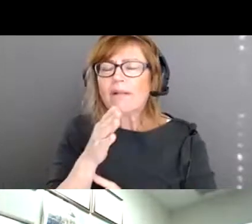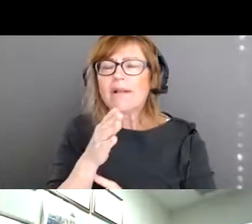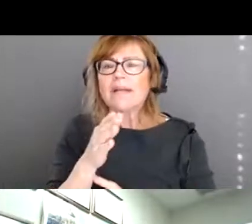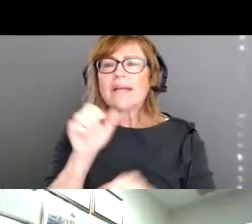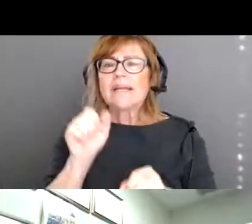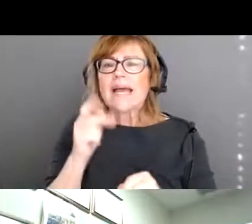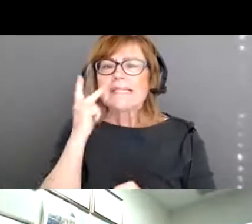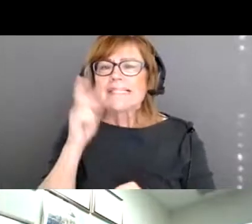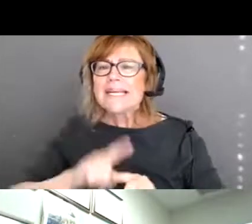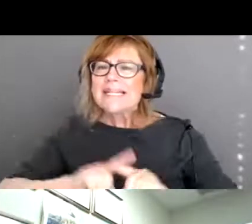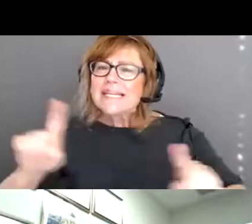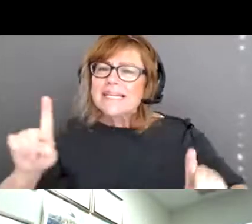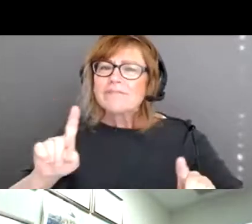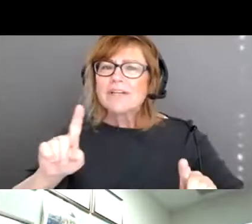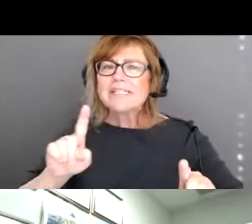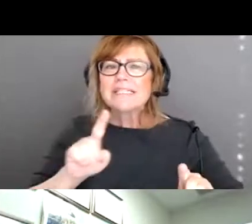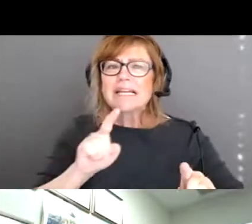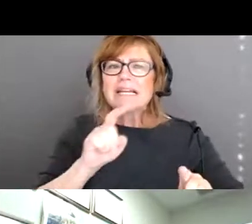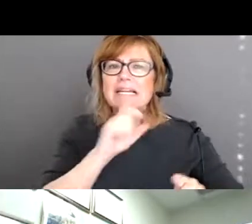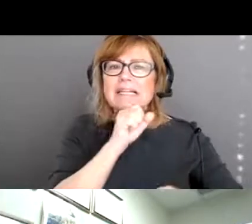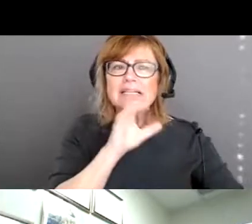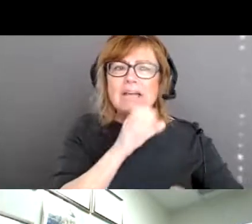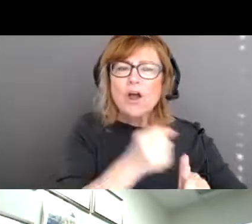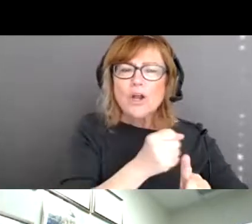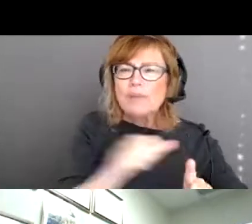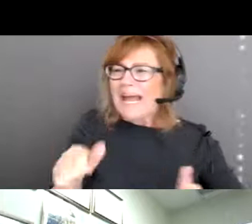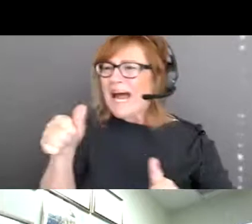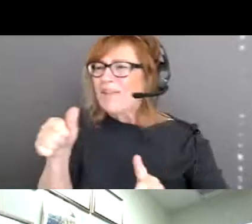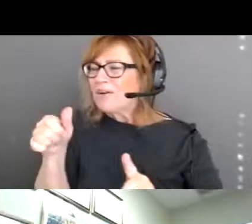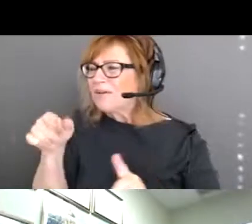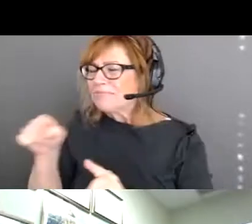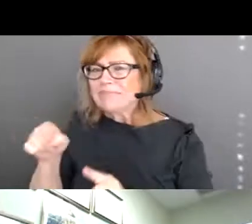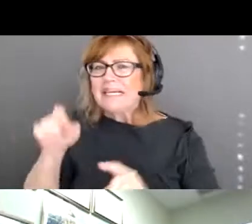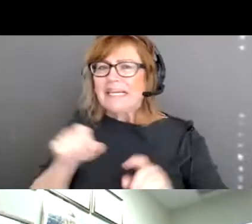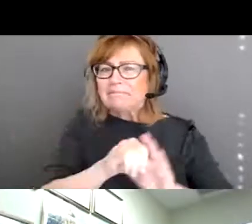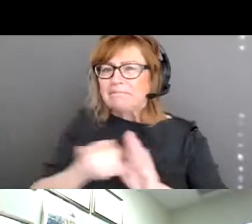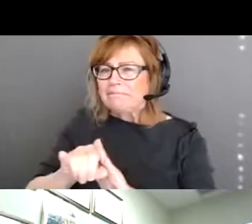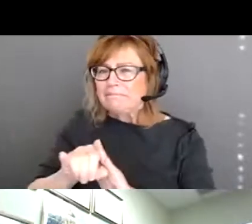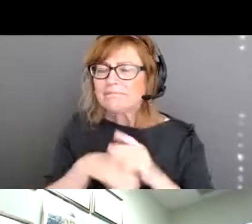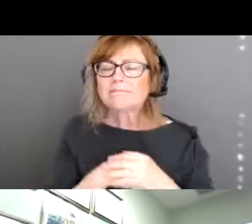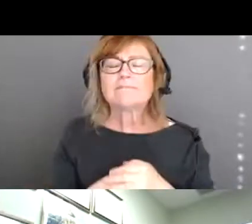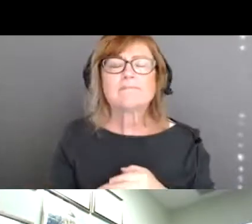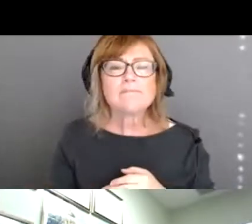elder abuse and other conditions, as well as to